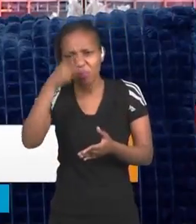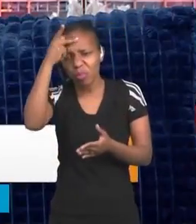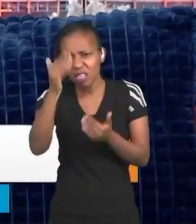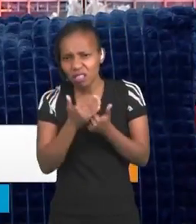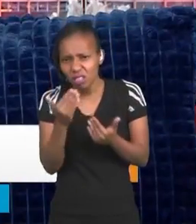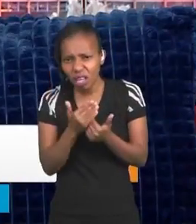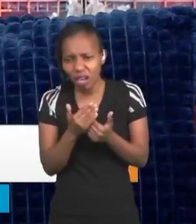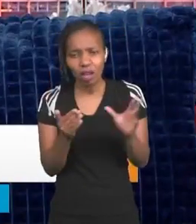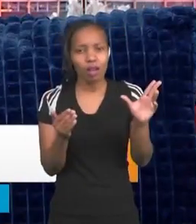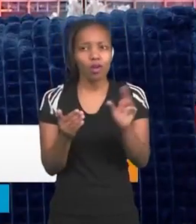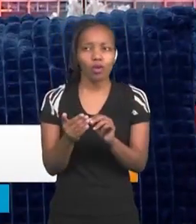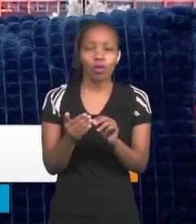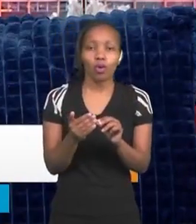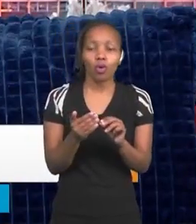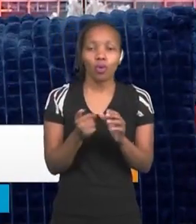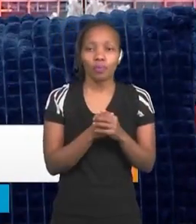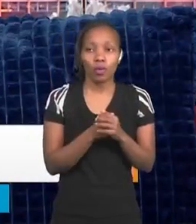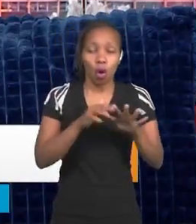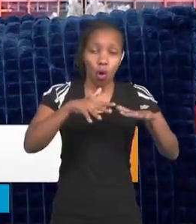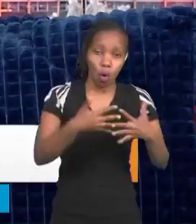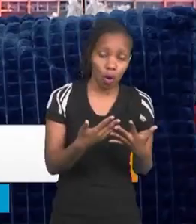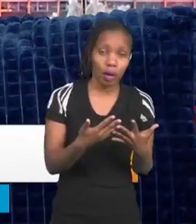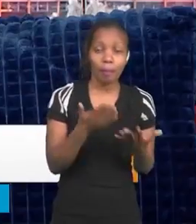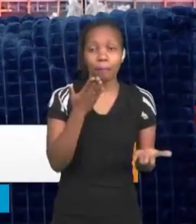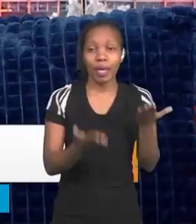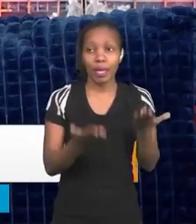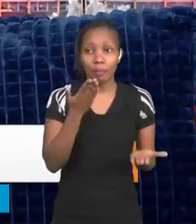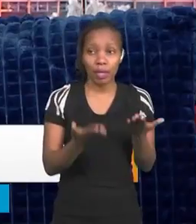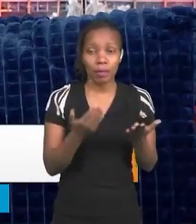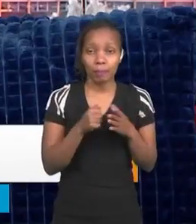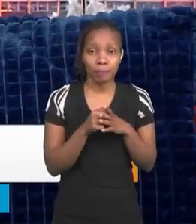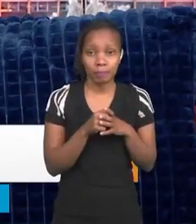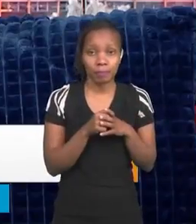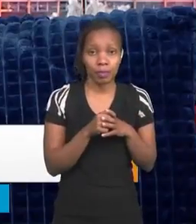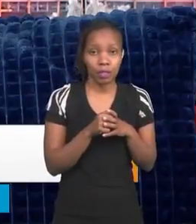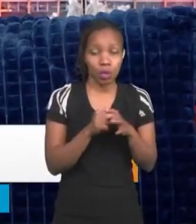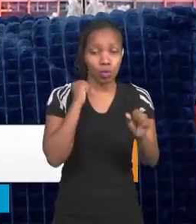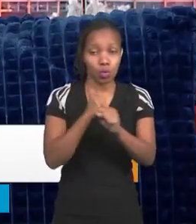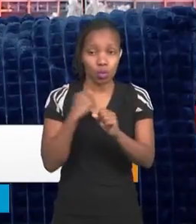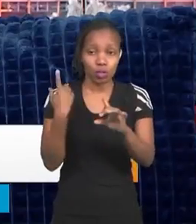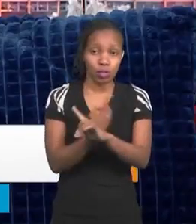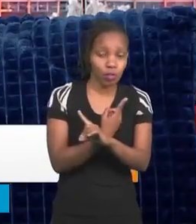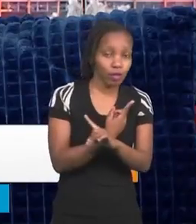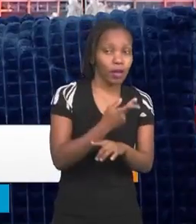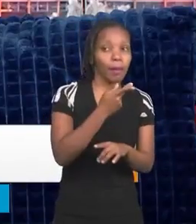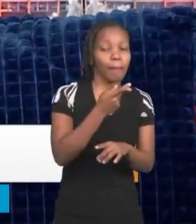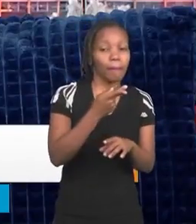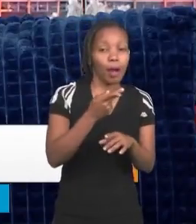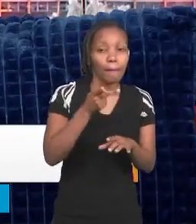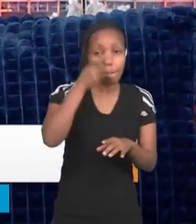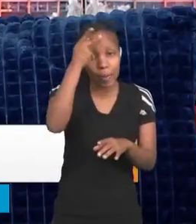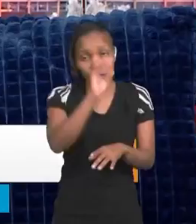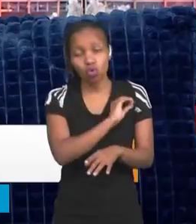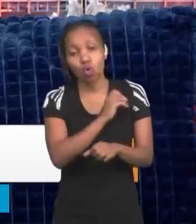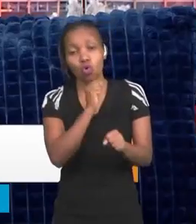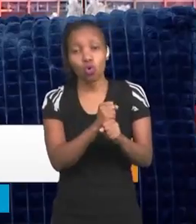parent the way you are parented, or you may do it differently from the way your parent